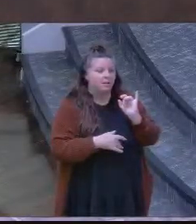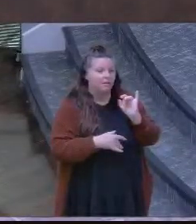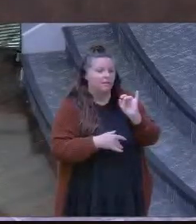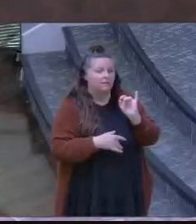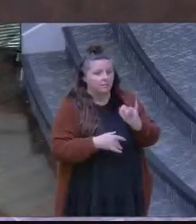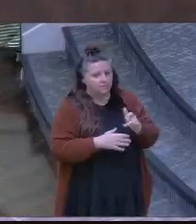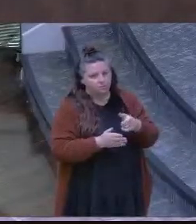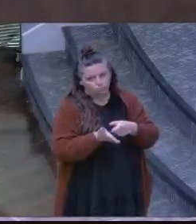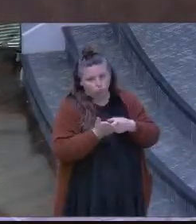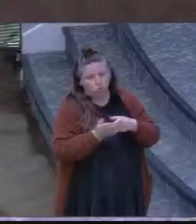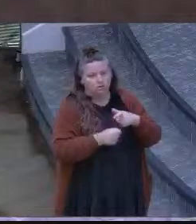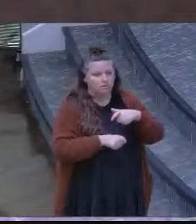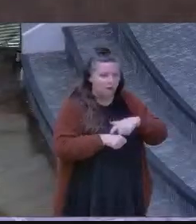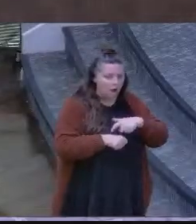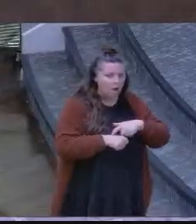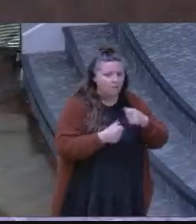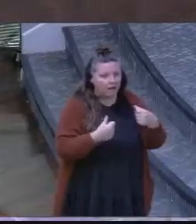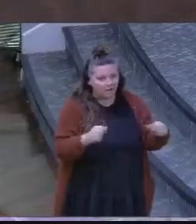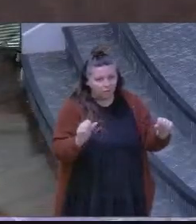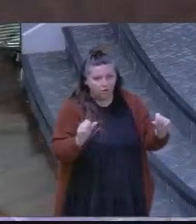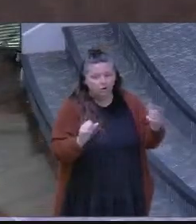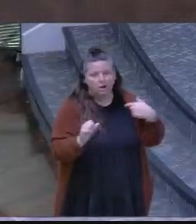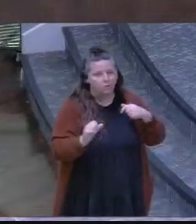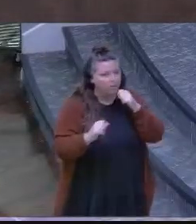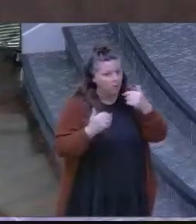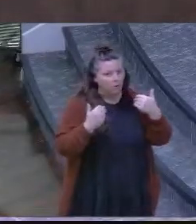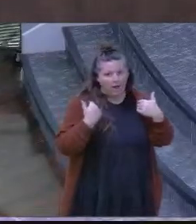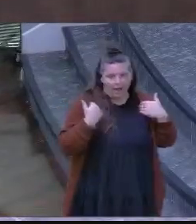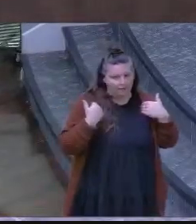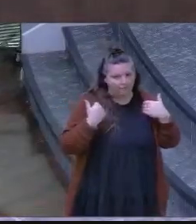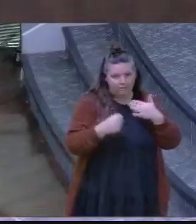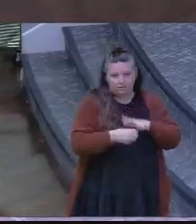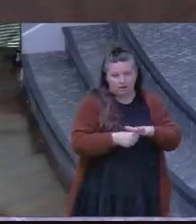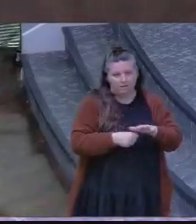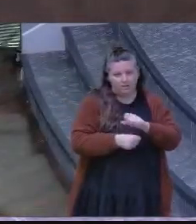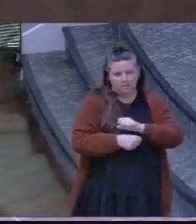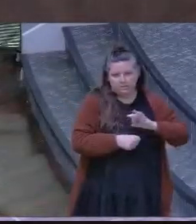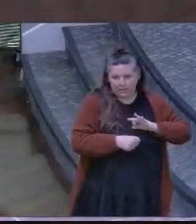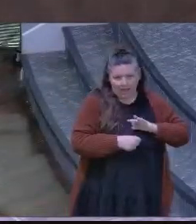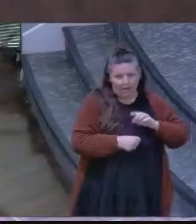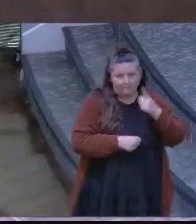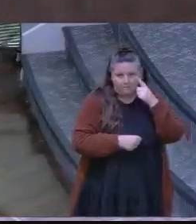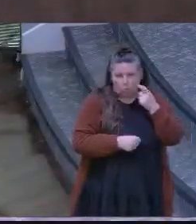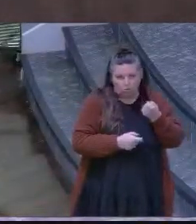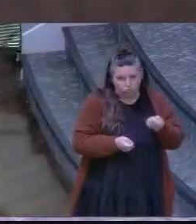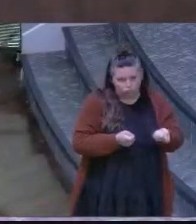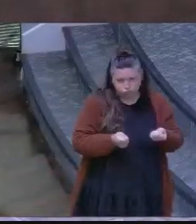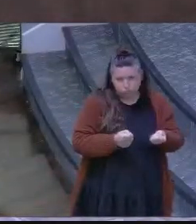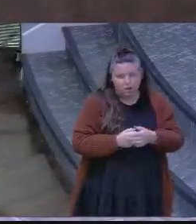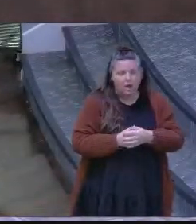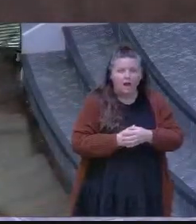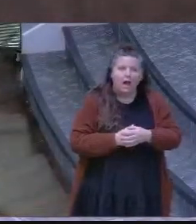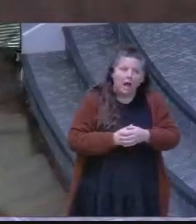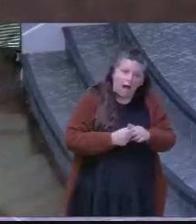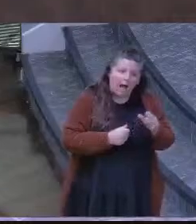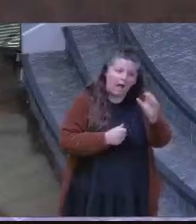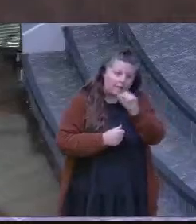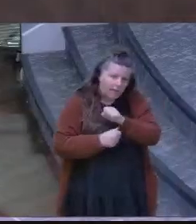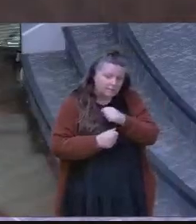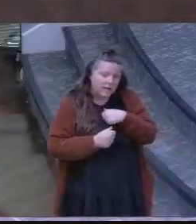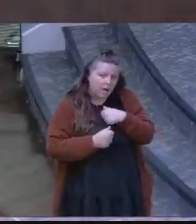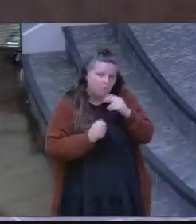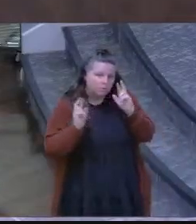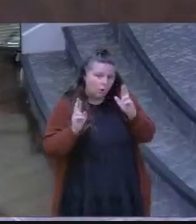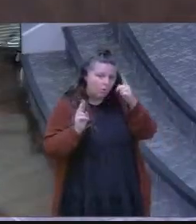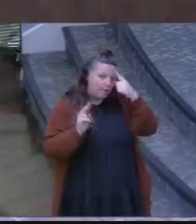we don't have the necessary staff to manage that. And I guess I was hoping for more discussion